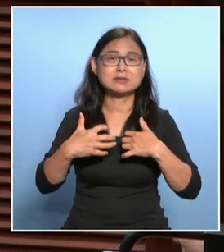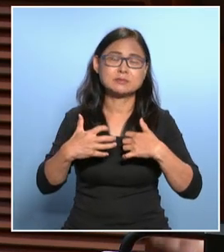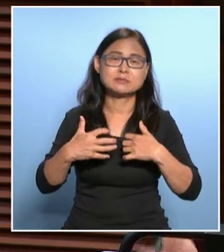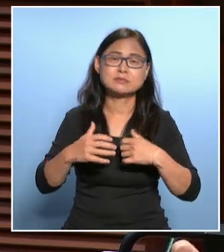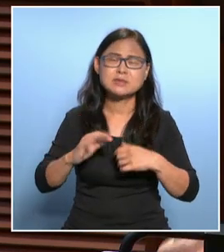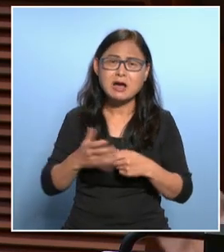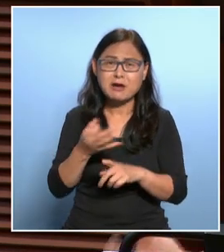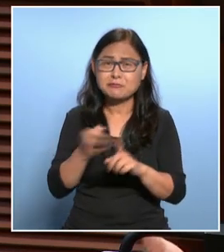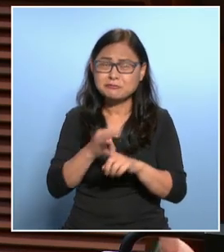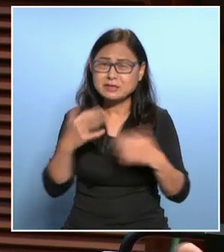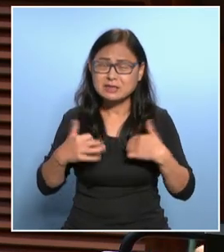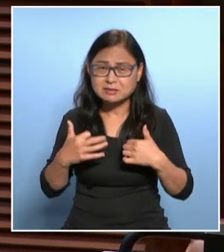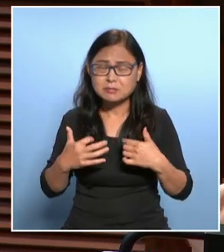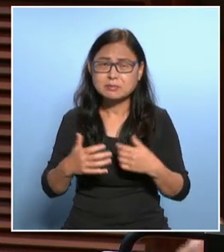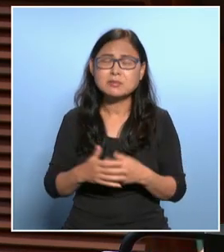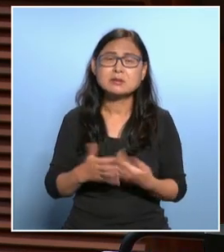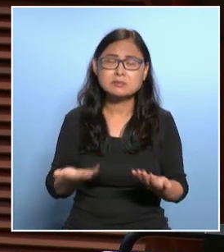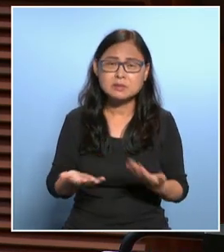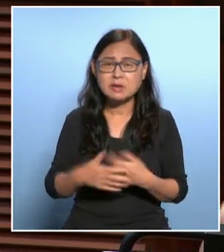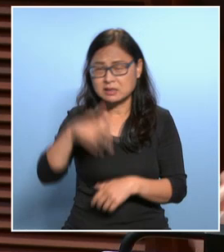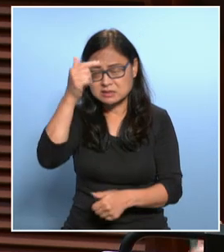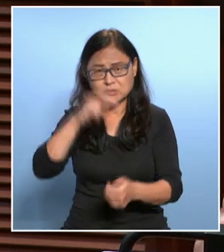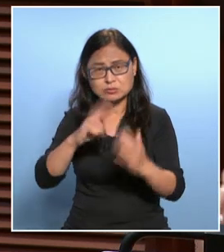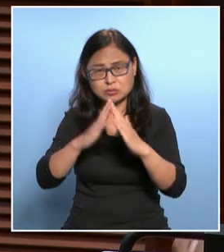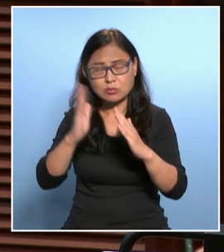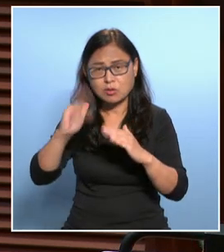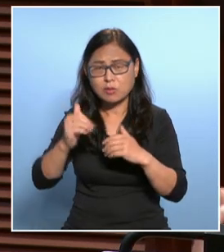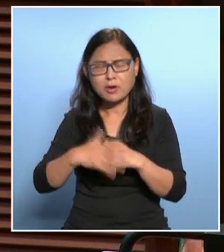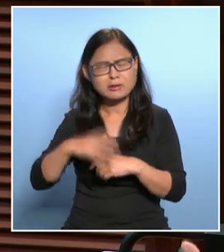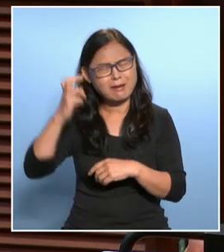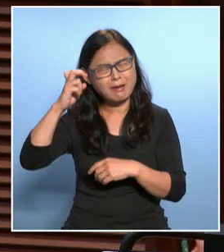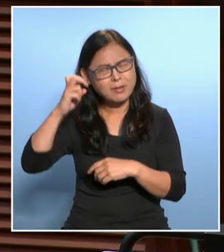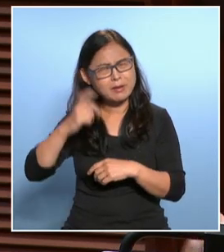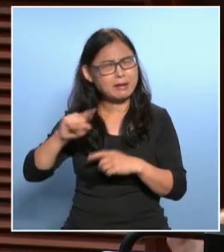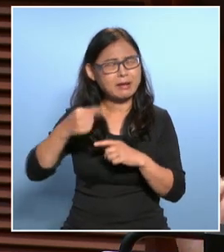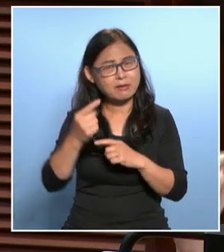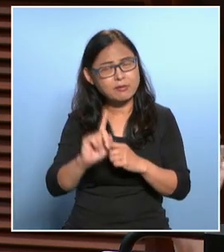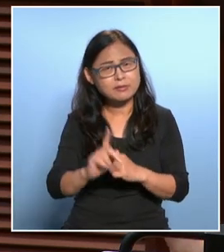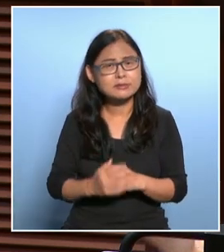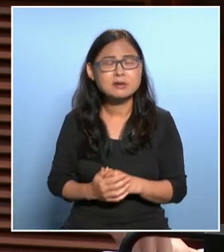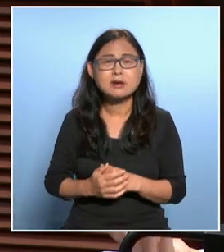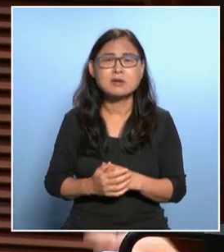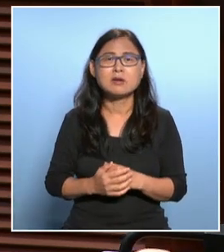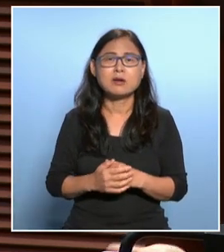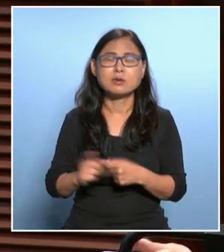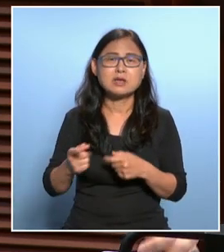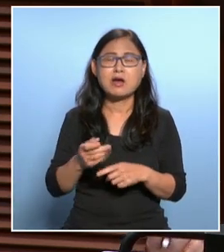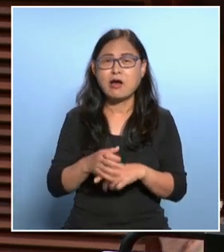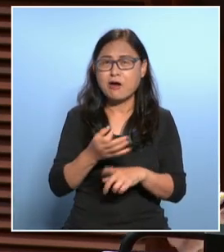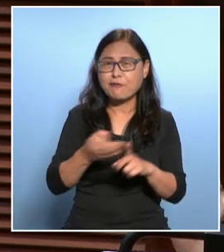the A&E has to cope with the emergencies. Can the hospital authority think out of the box?